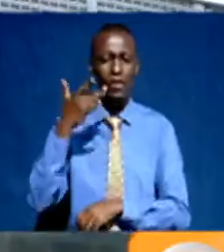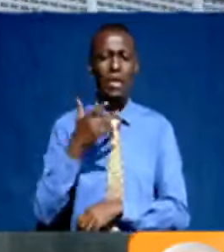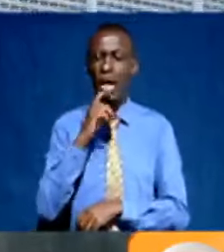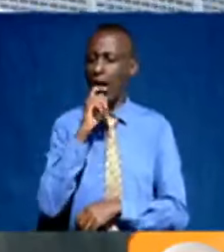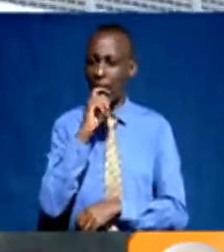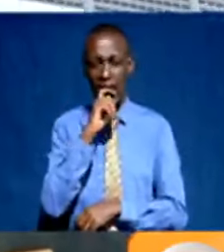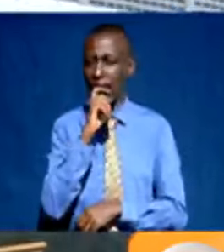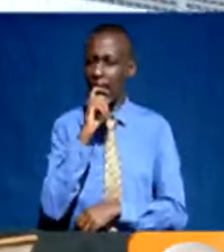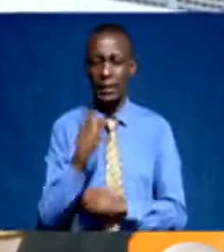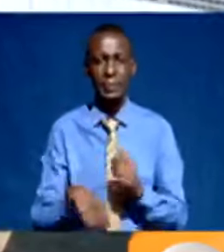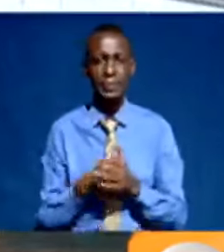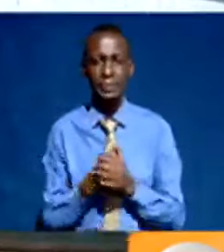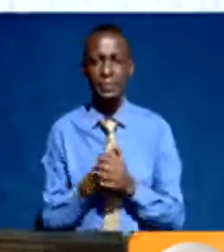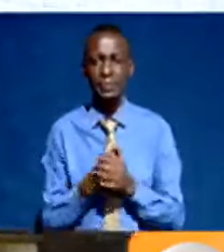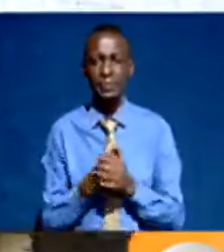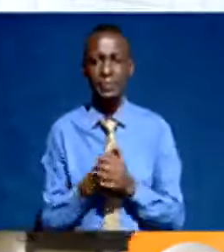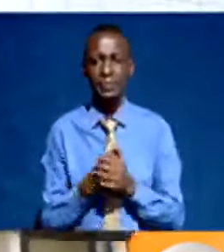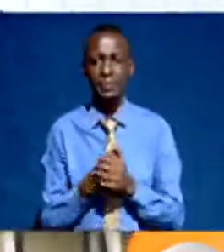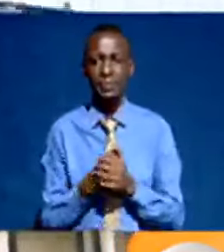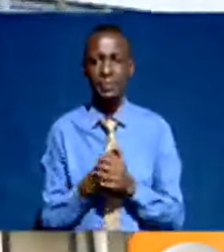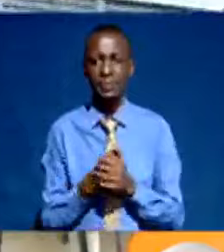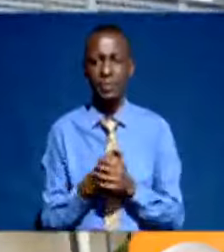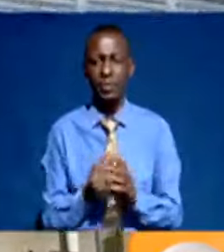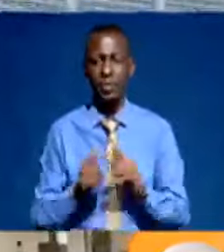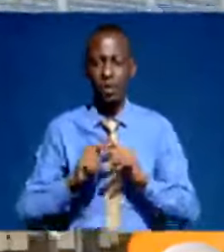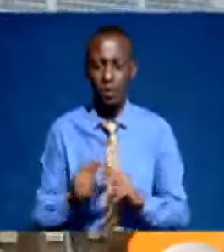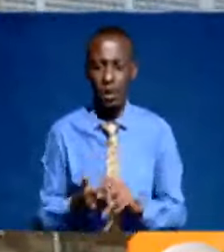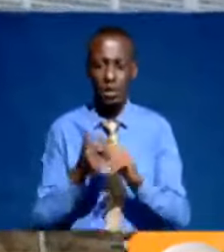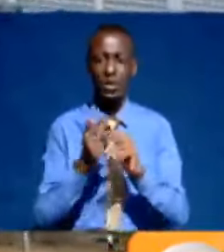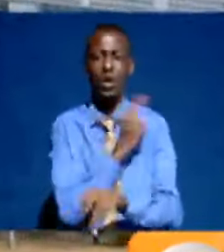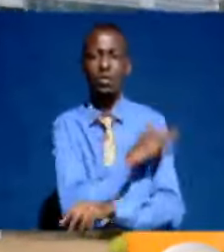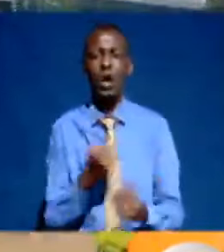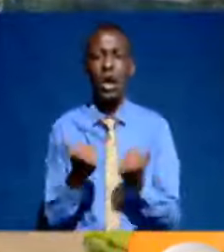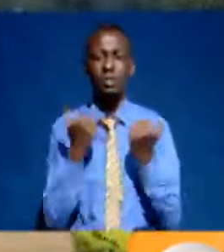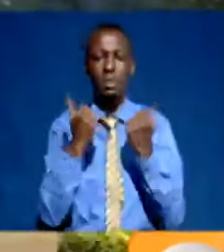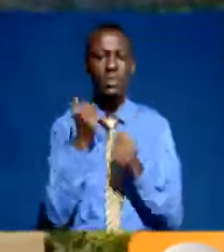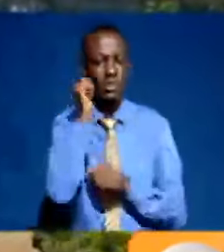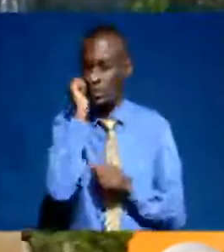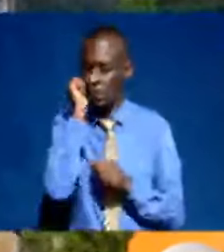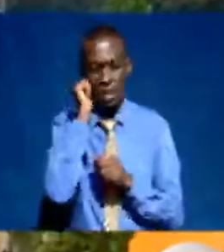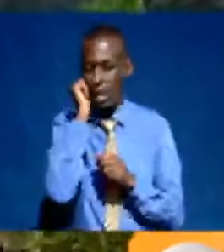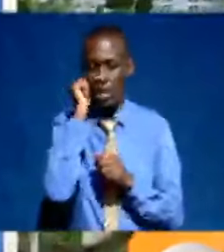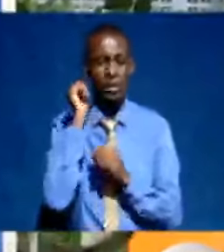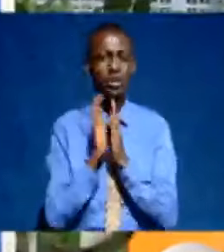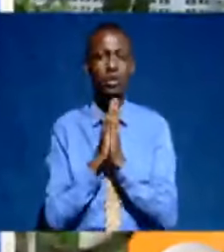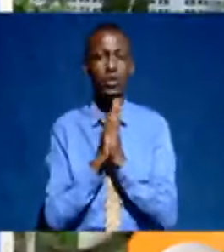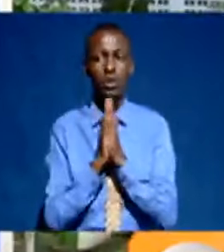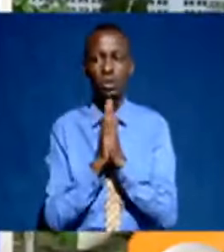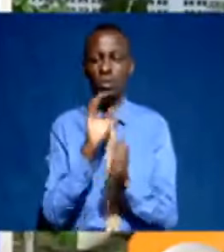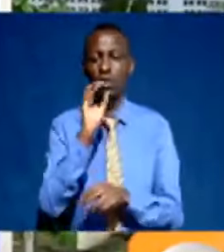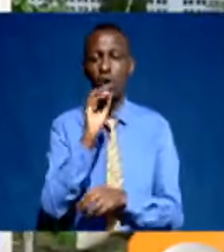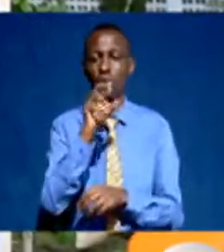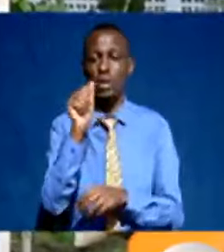In spite of the dark history surrounding the commissioning of the facility, the Jaramogi Oginga Odinga Hospital serves